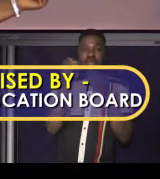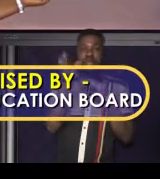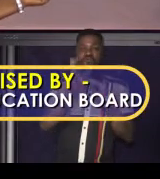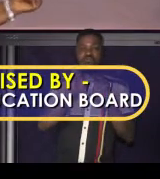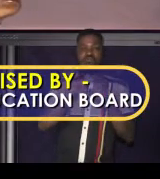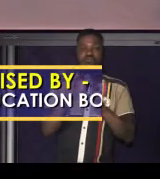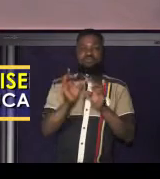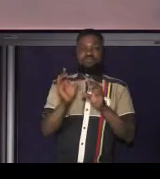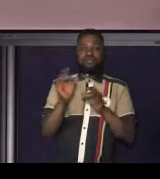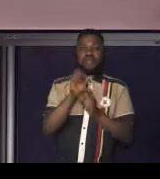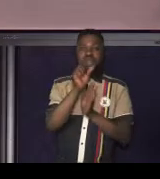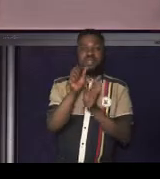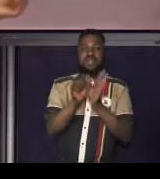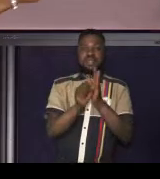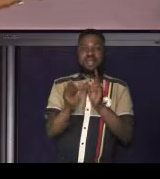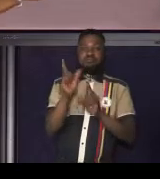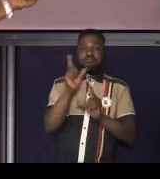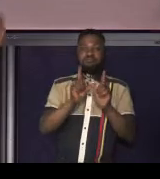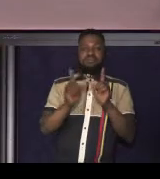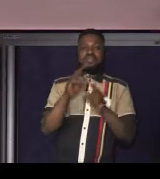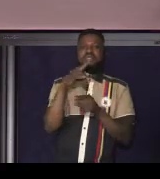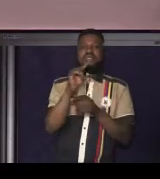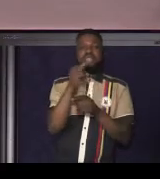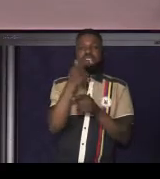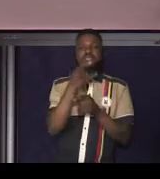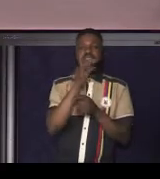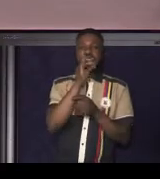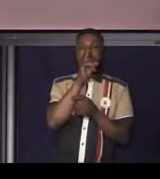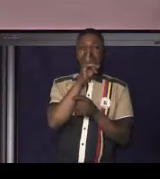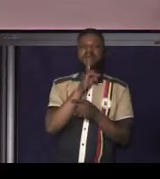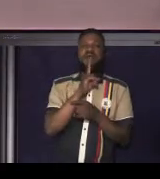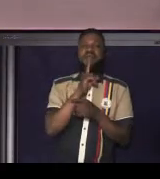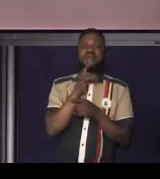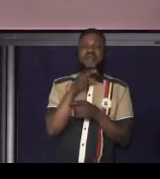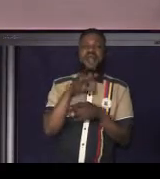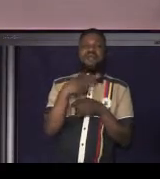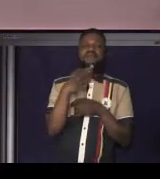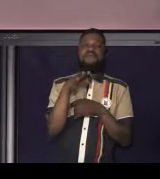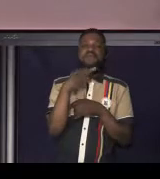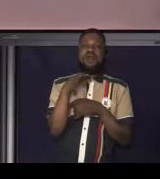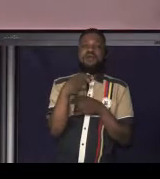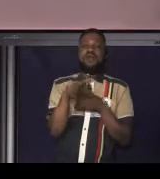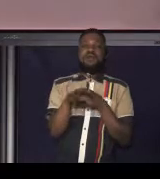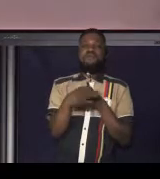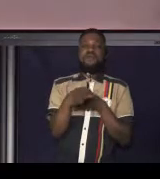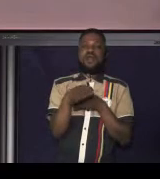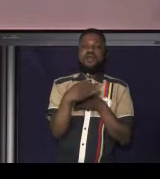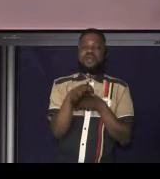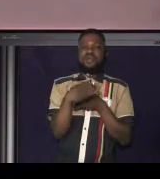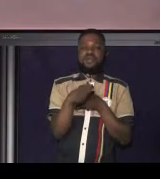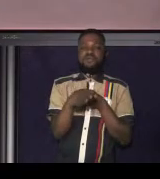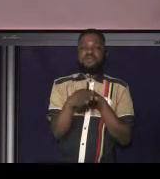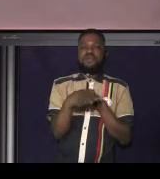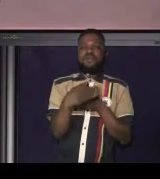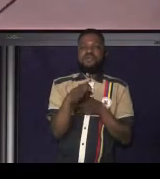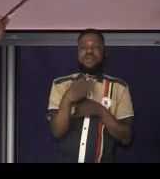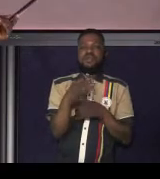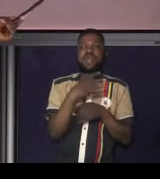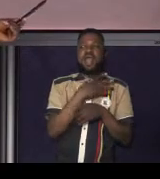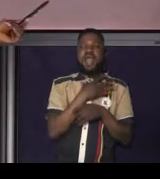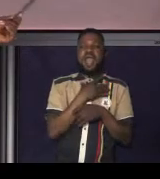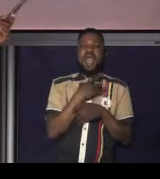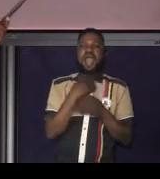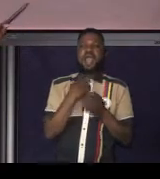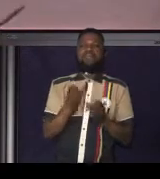there. Sign language. Sign. The G is silent. Foreign. Foreign.